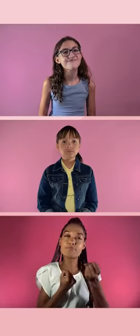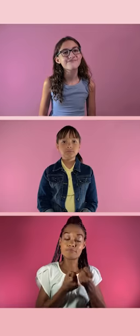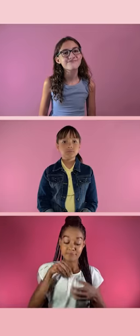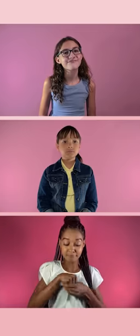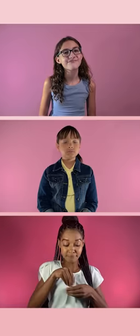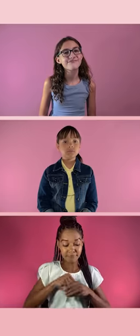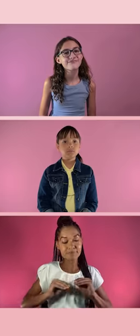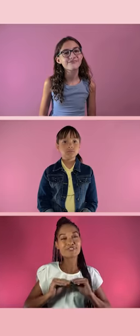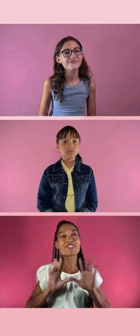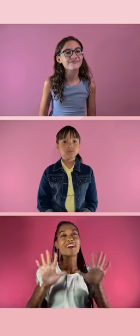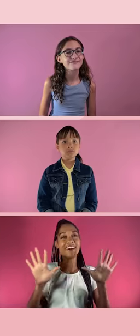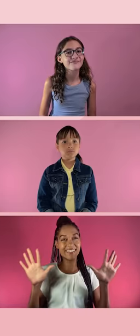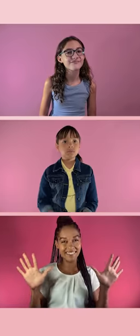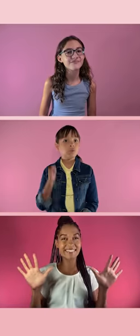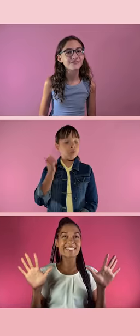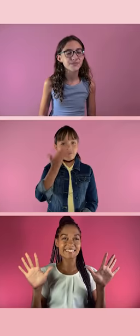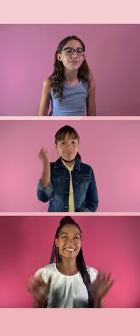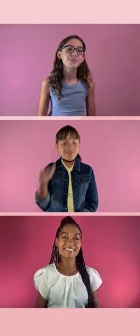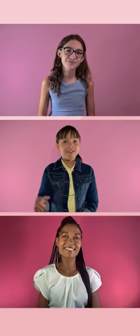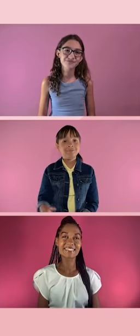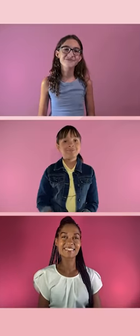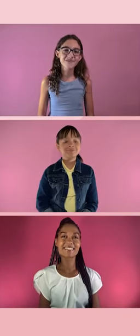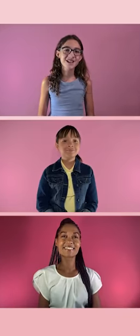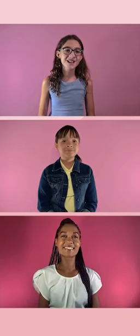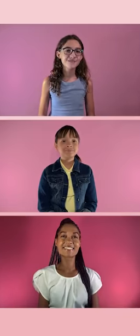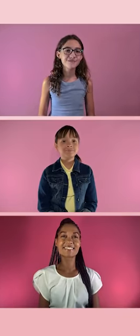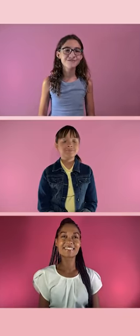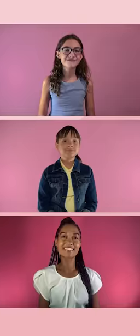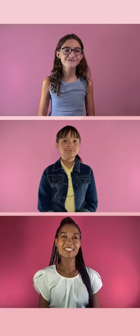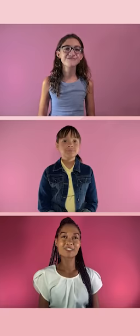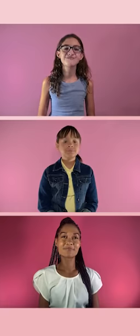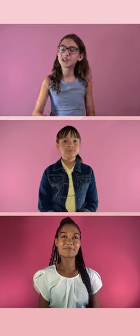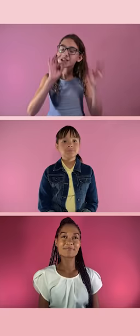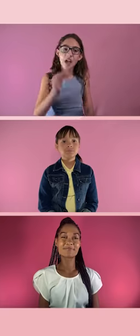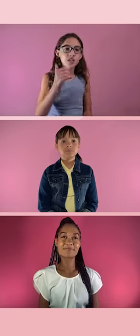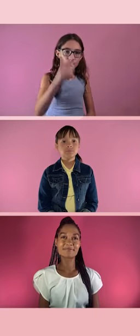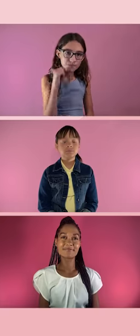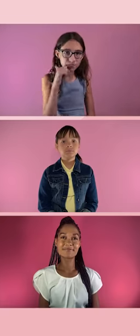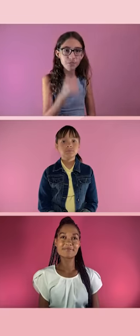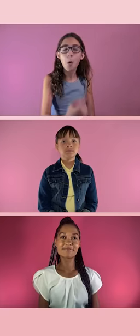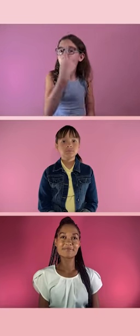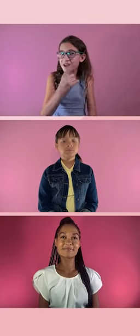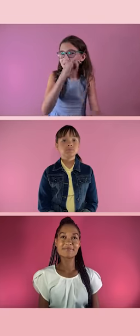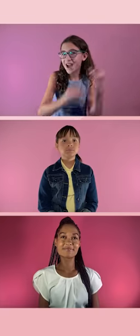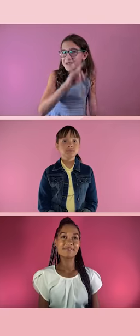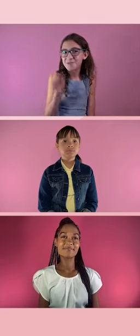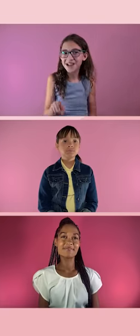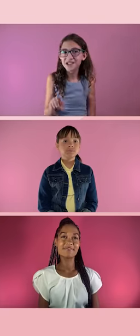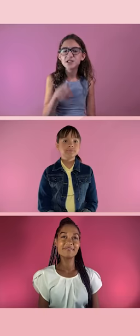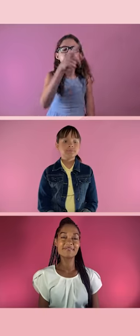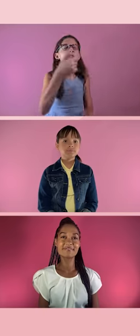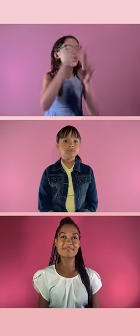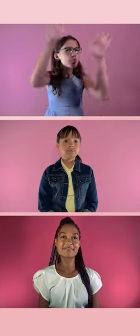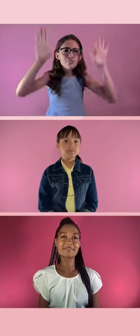the way, and always let your light shine. We won't forget that. Definitely not. One final